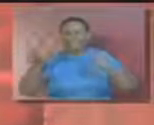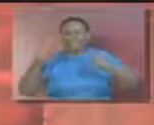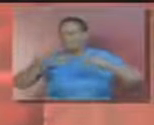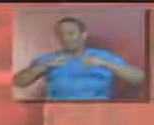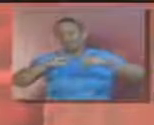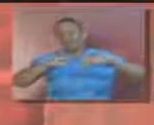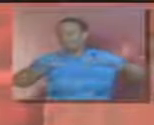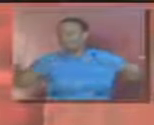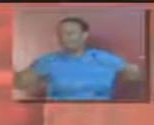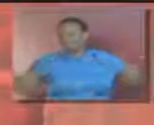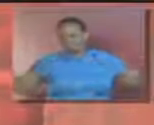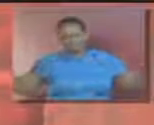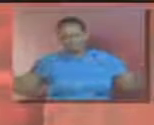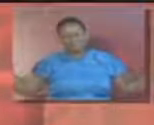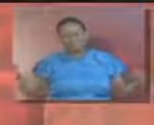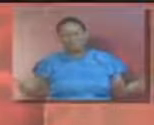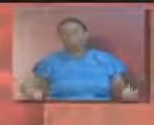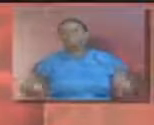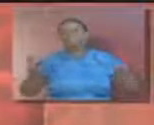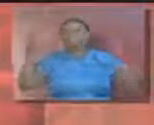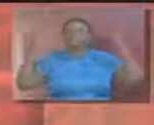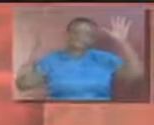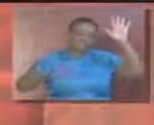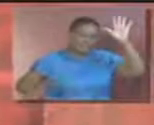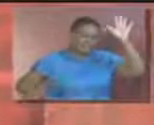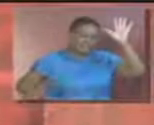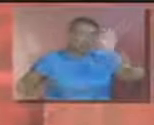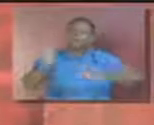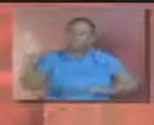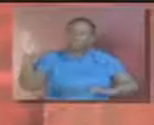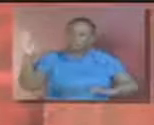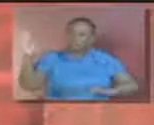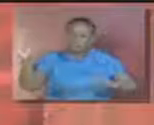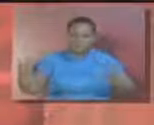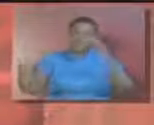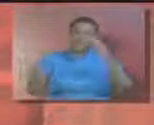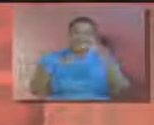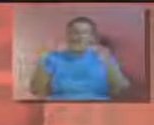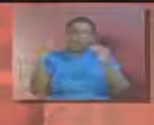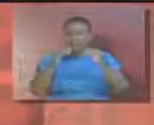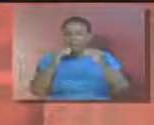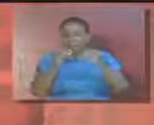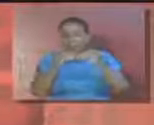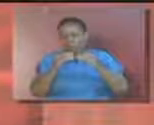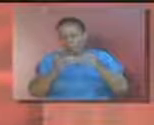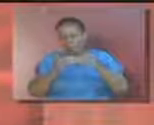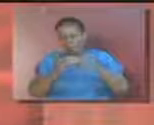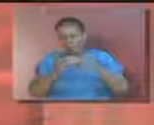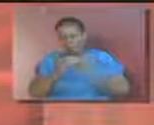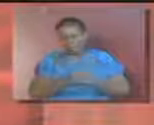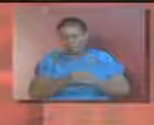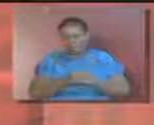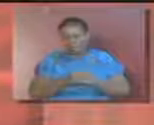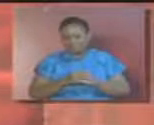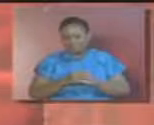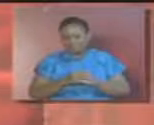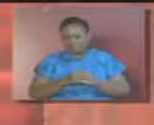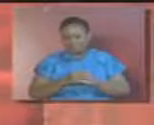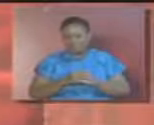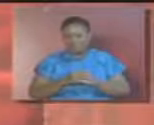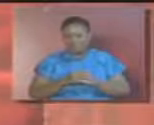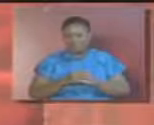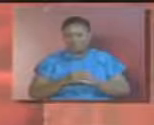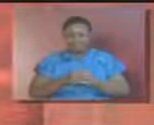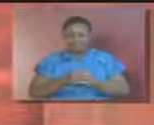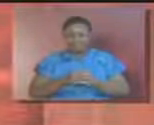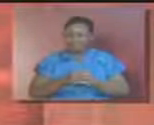numbers of cases. That exponential rise that you mentioned is the natural sort of sequel to having